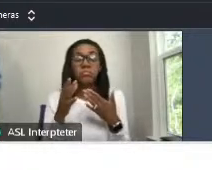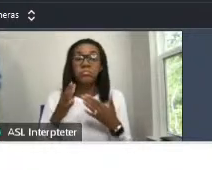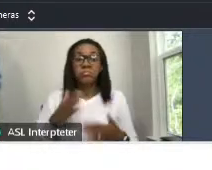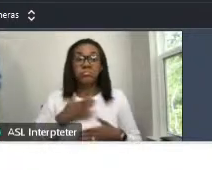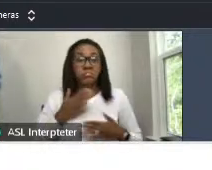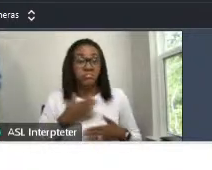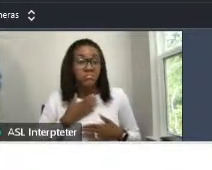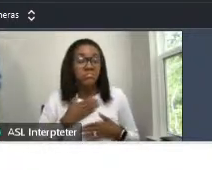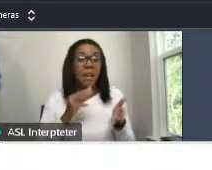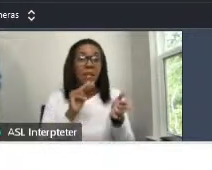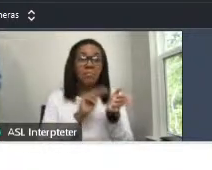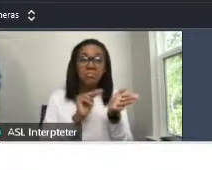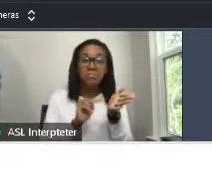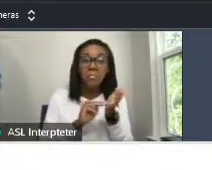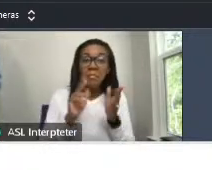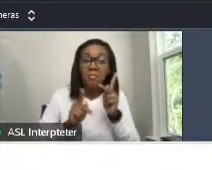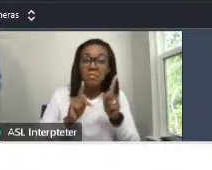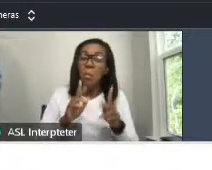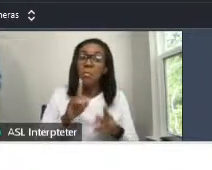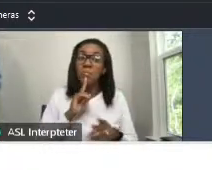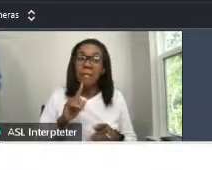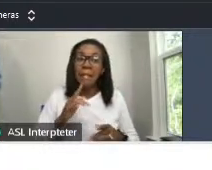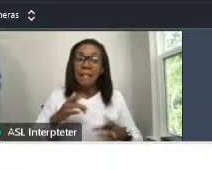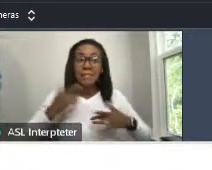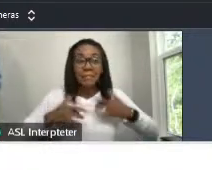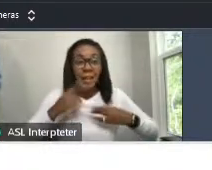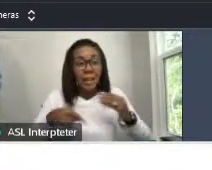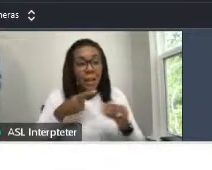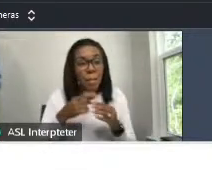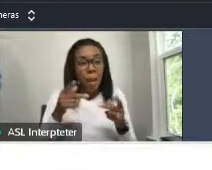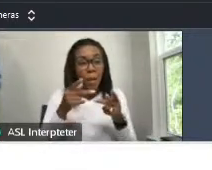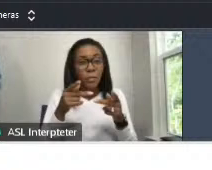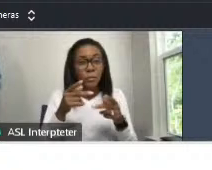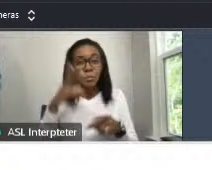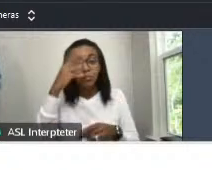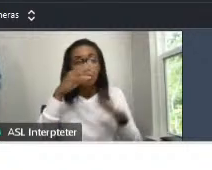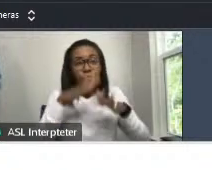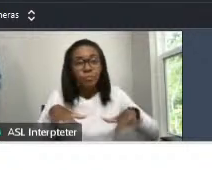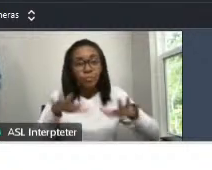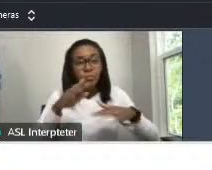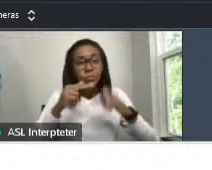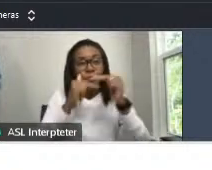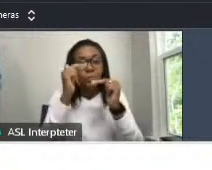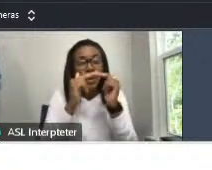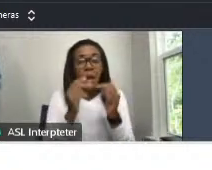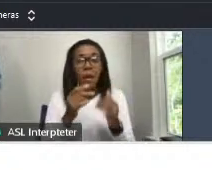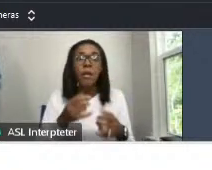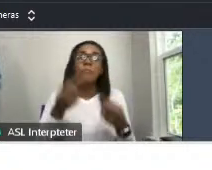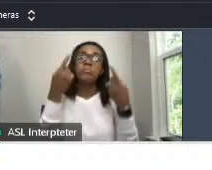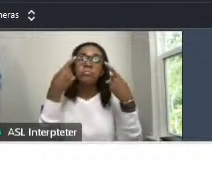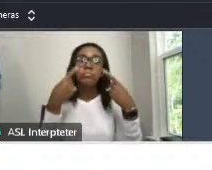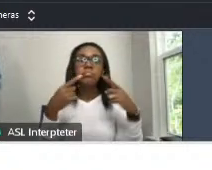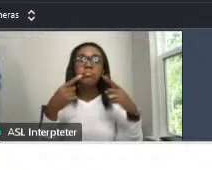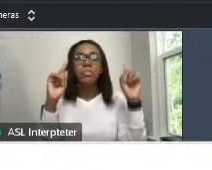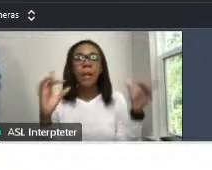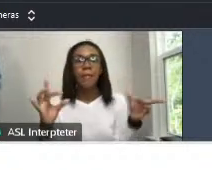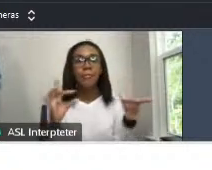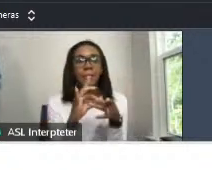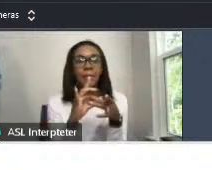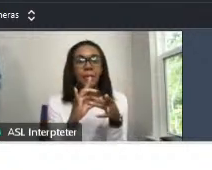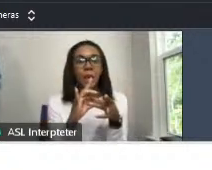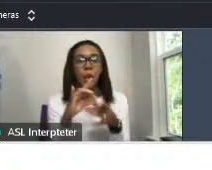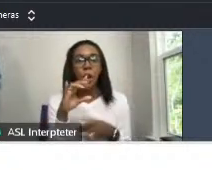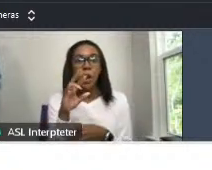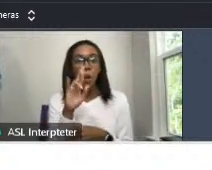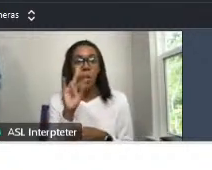about the park that we're building. Next slide, we're finally connecting our riverfront safely to downtown, the way